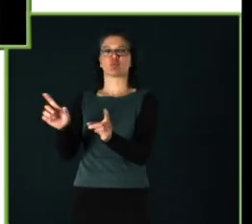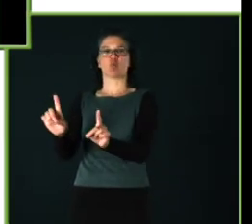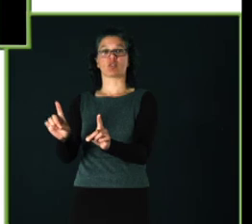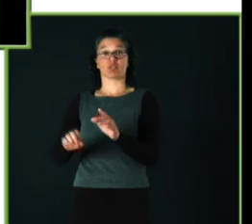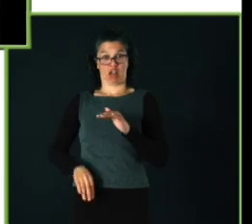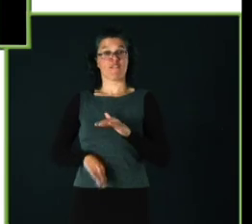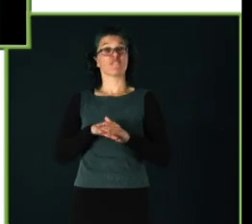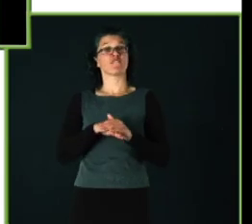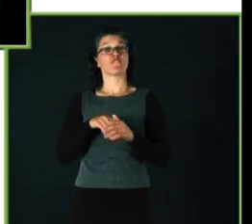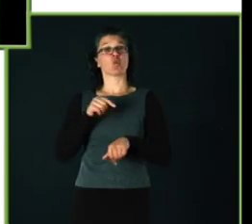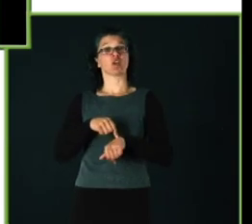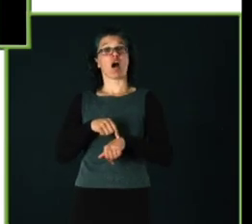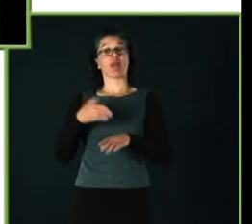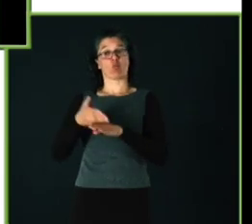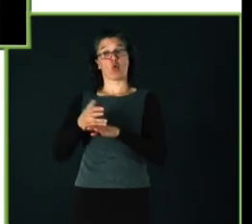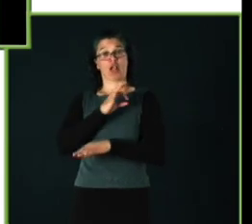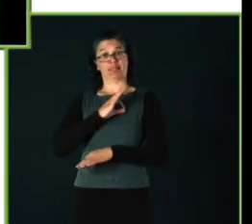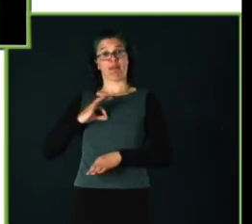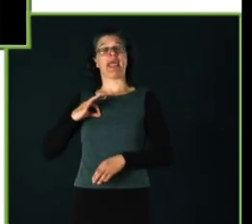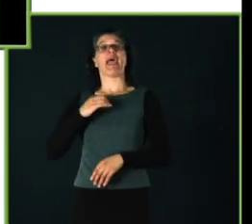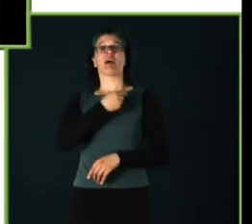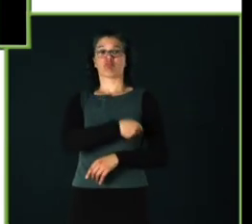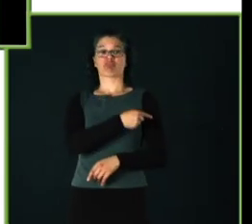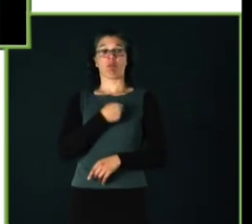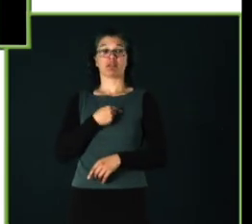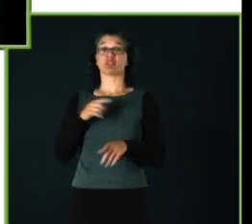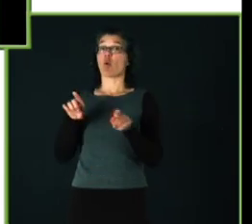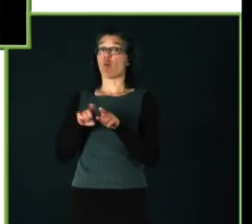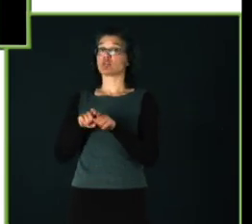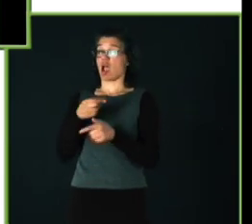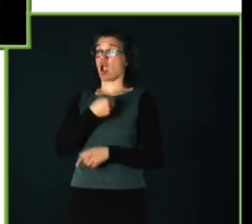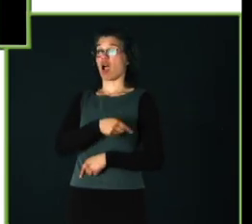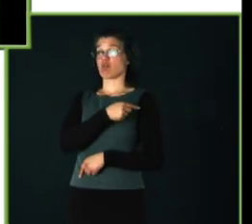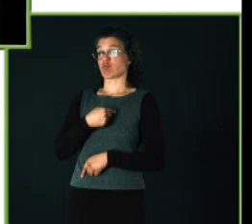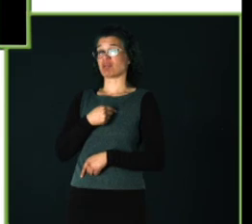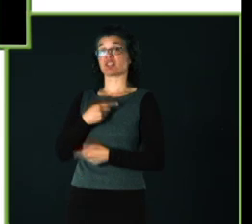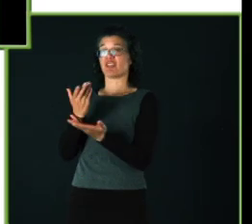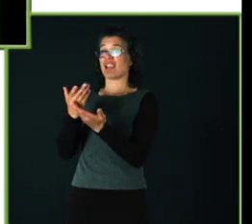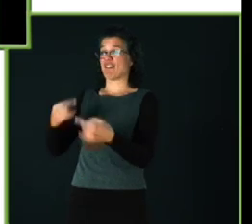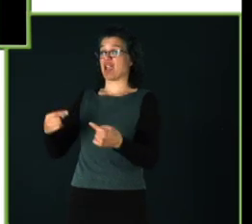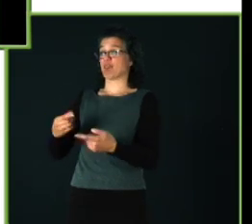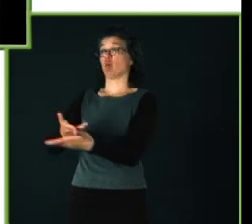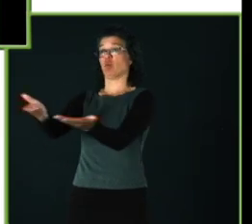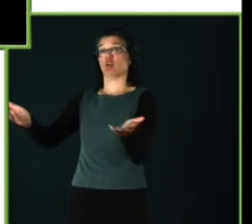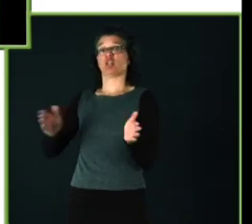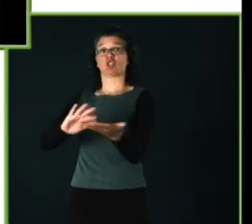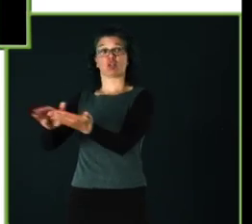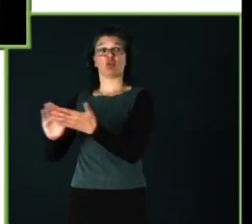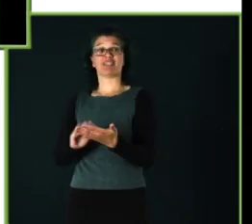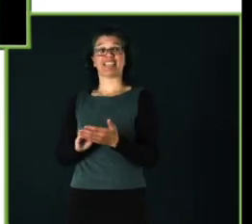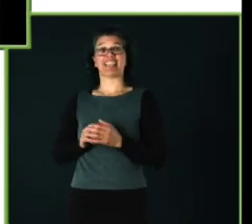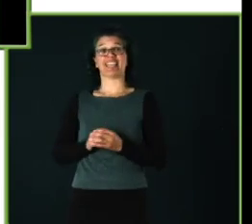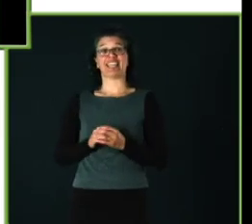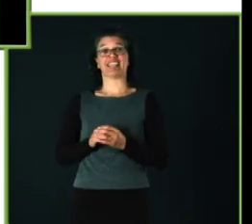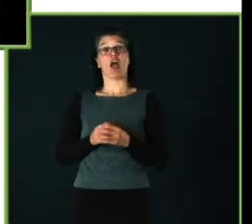as mayor. And I promise to be always, always be available to our community. Now, I'm not going to move the office. I'll be out